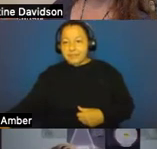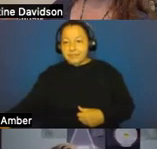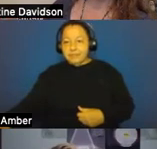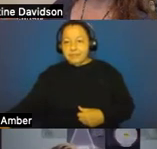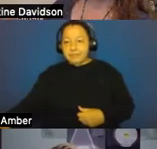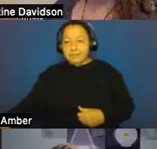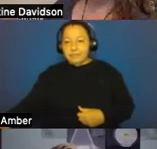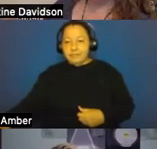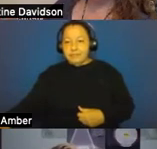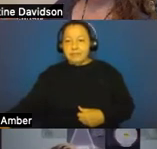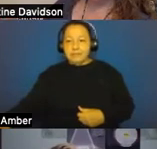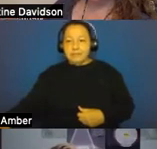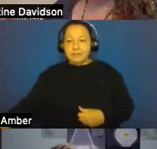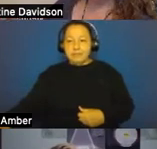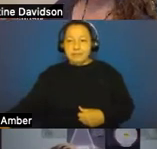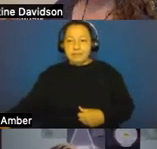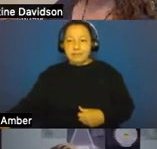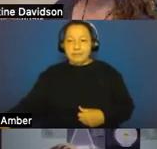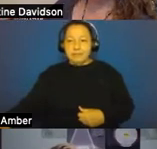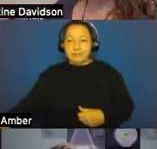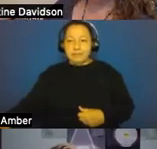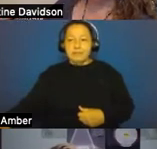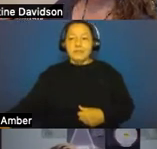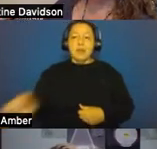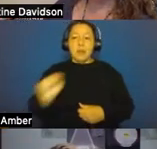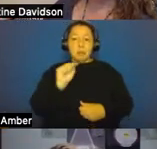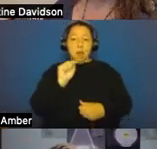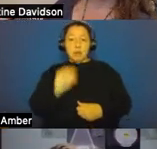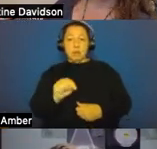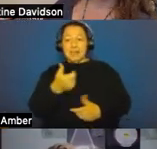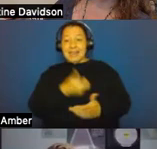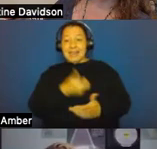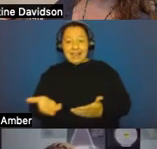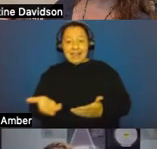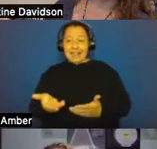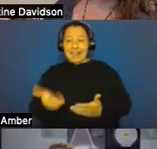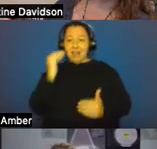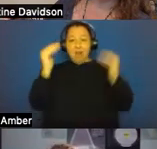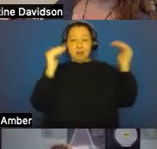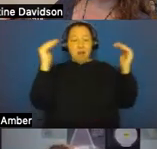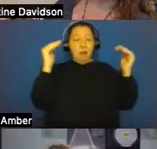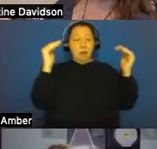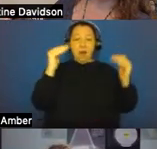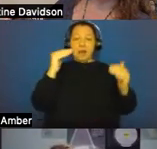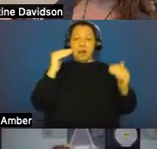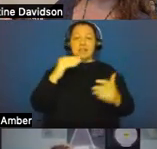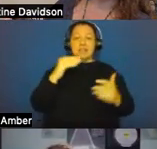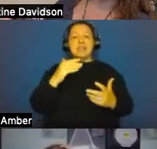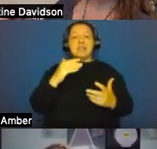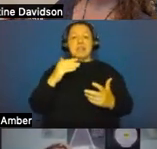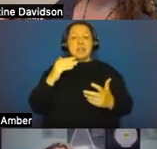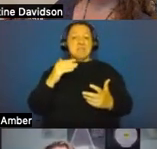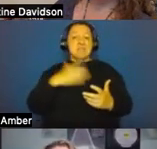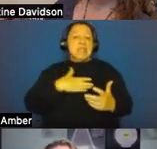How about this one? Anything that adults consent to do together is okay.